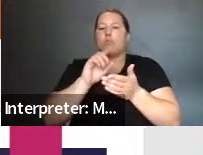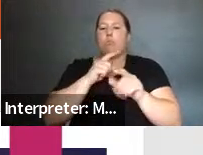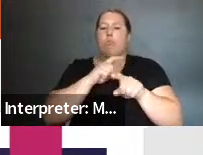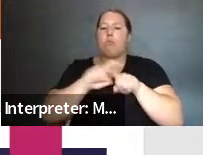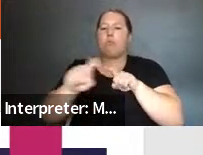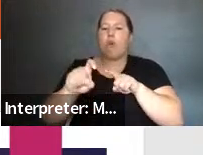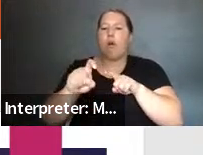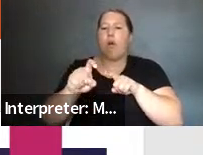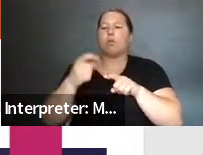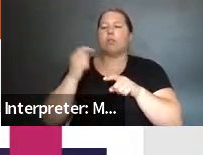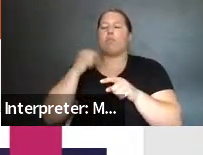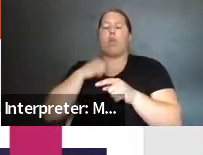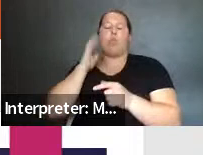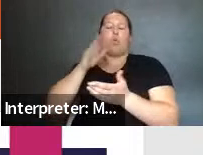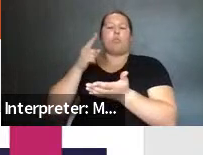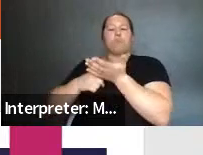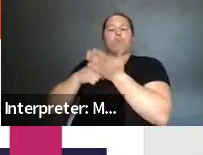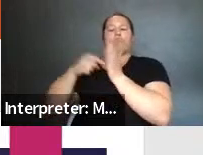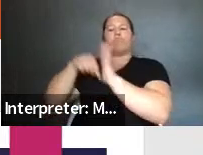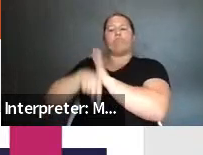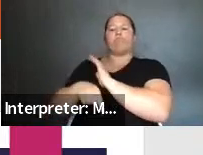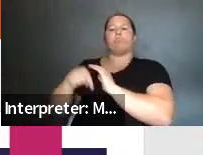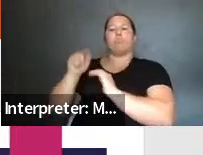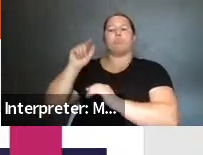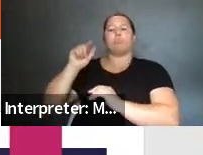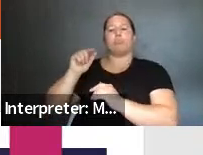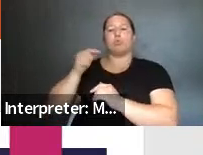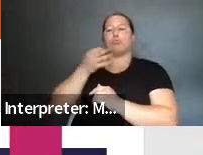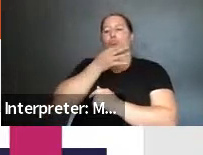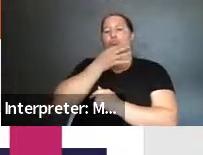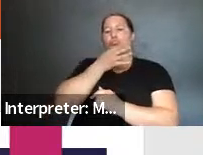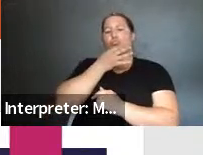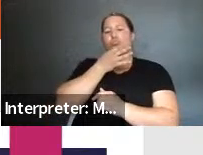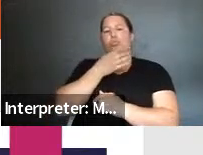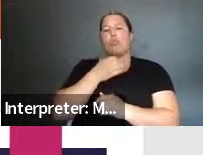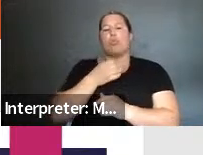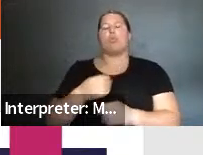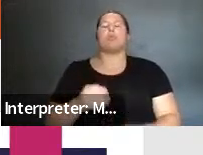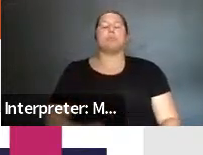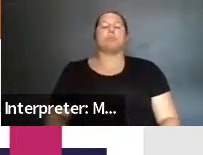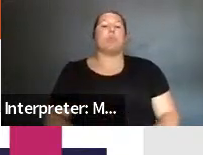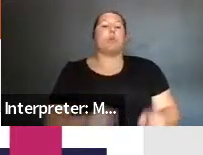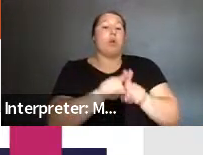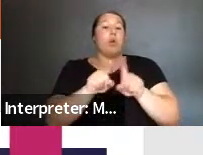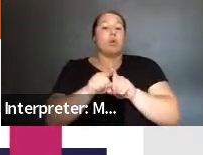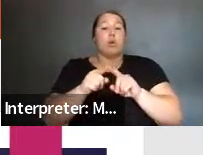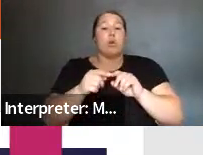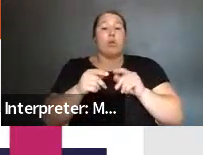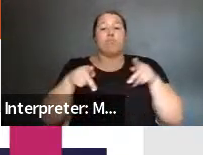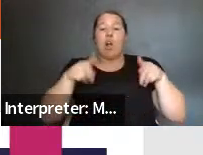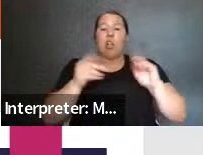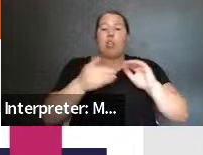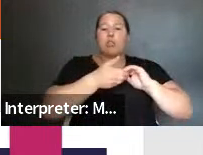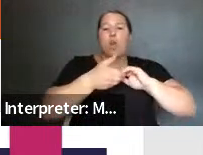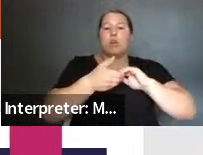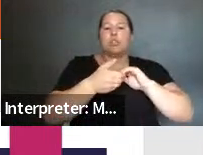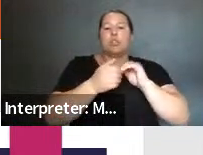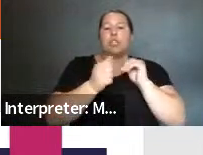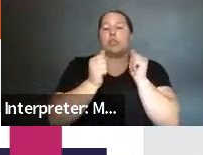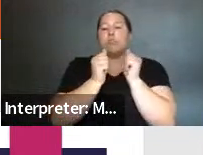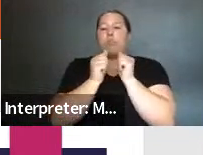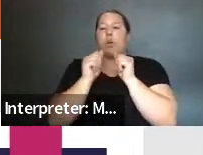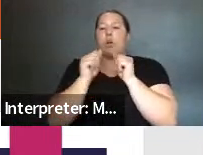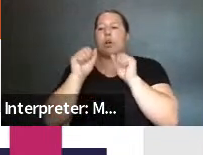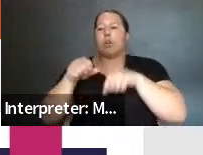they also the partnership with PIC and Rochester Police Department allows for PIC to be called by RPD if they are